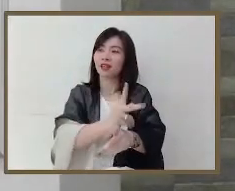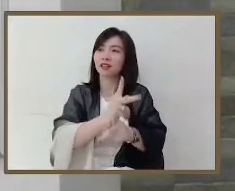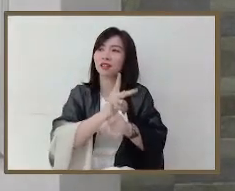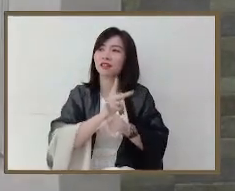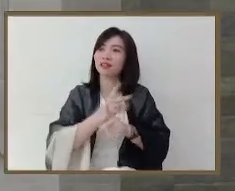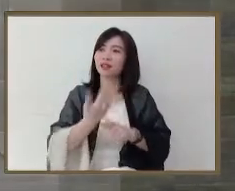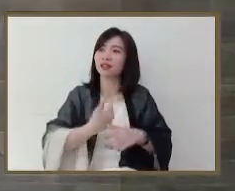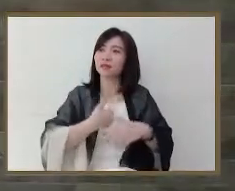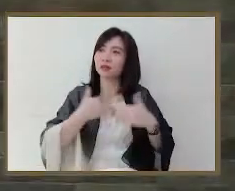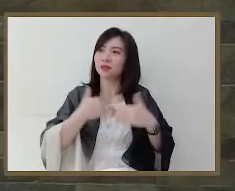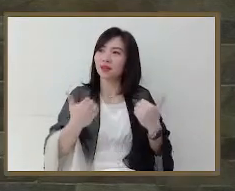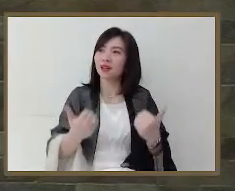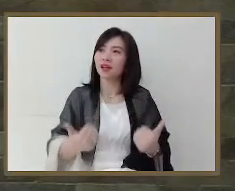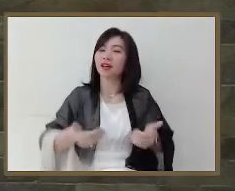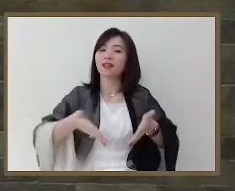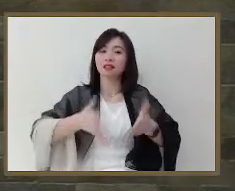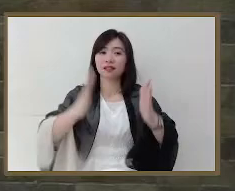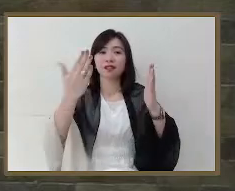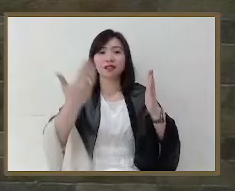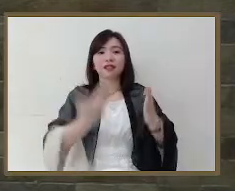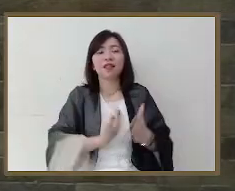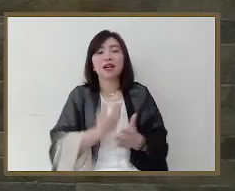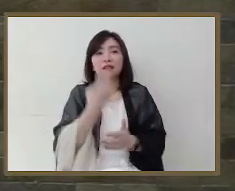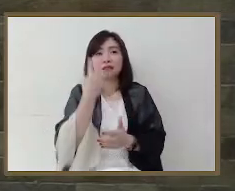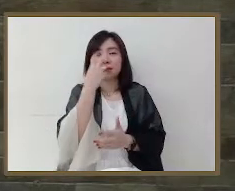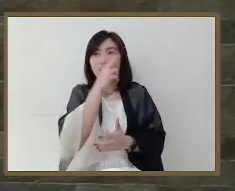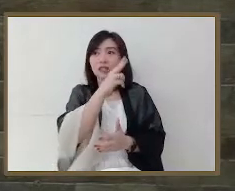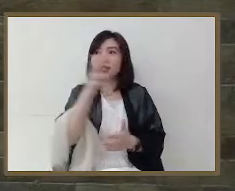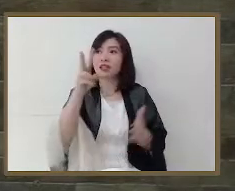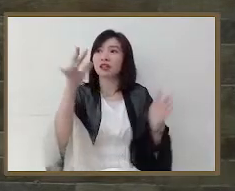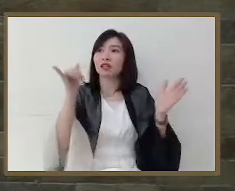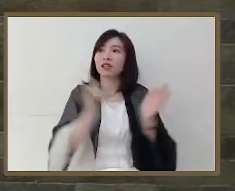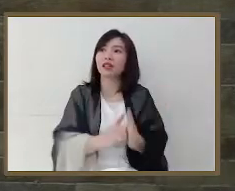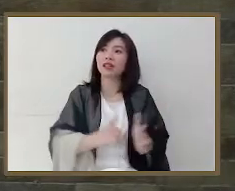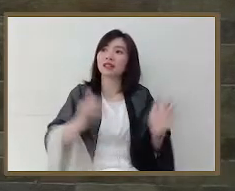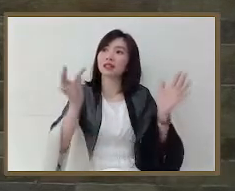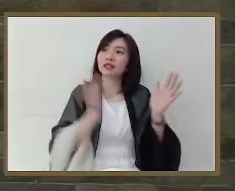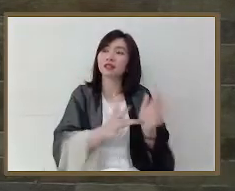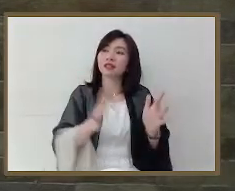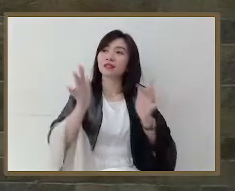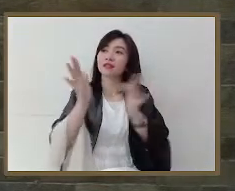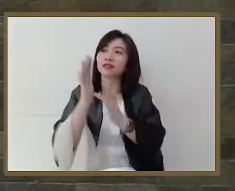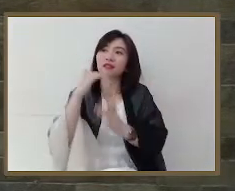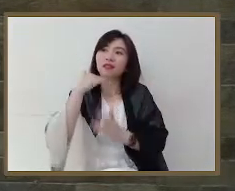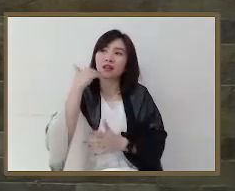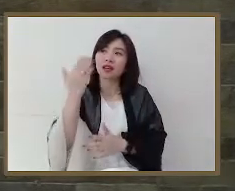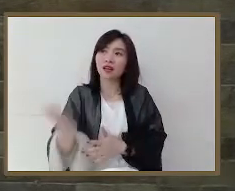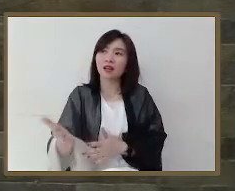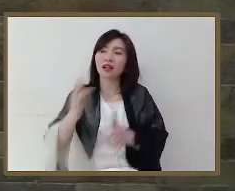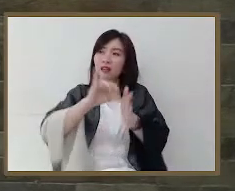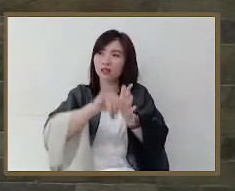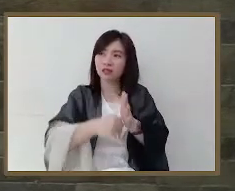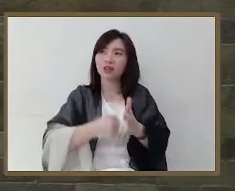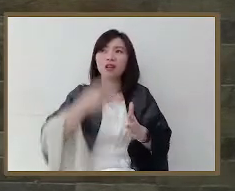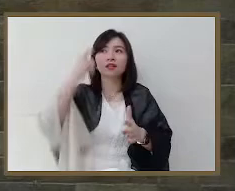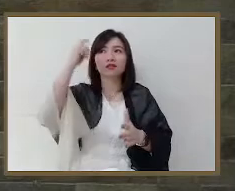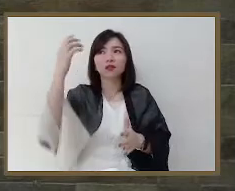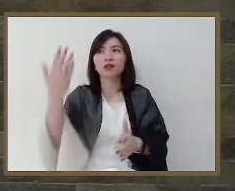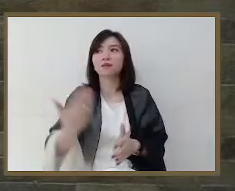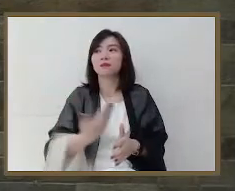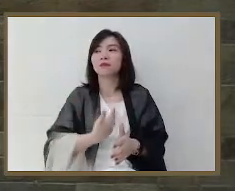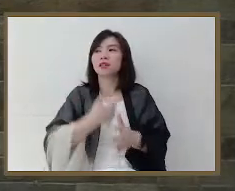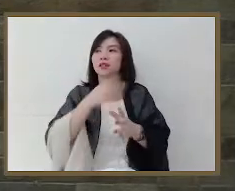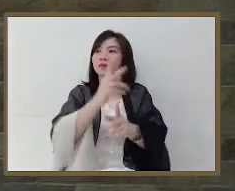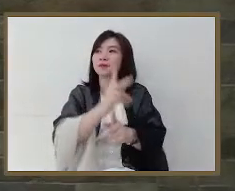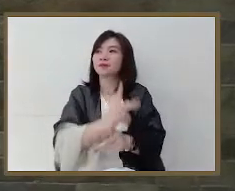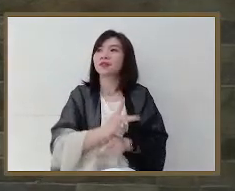hill. Take me back, let me see that Jesus died just for